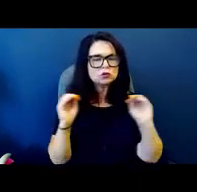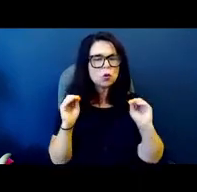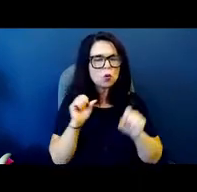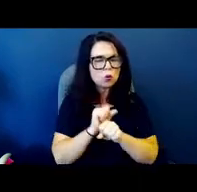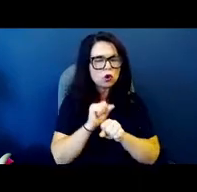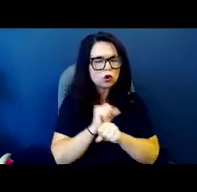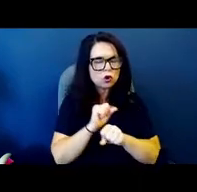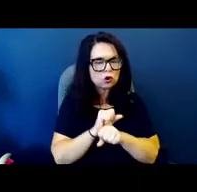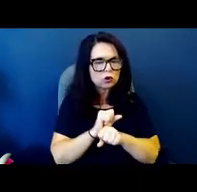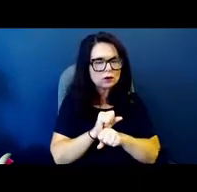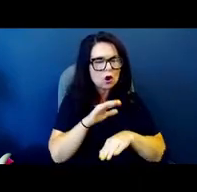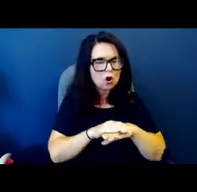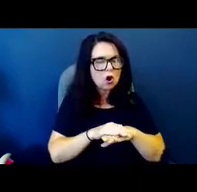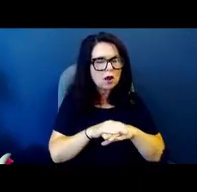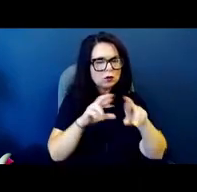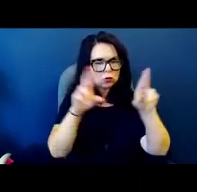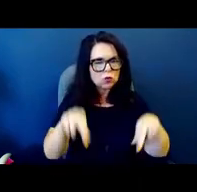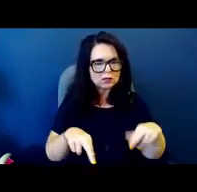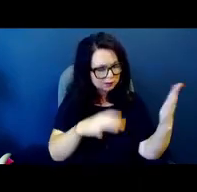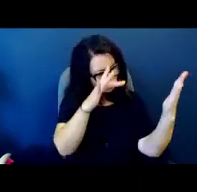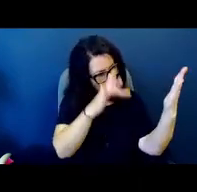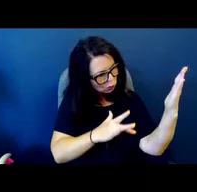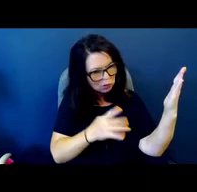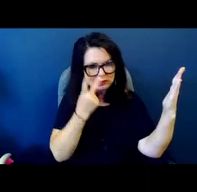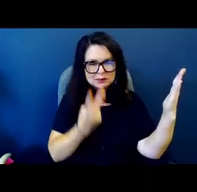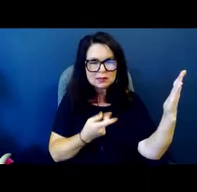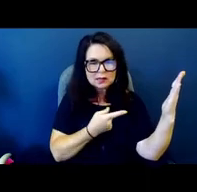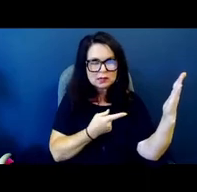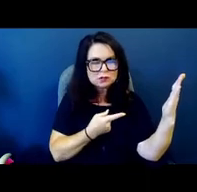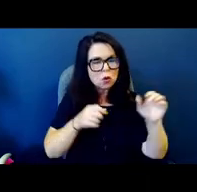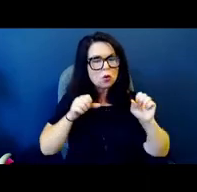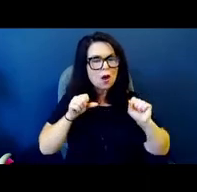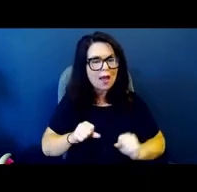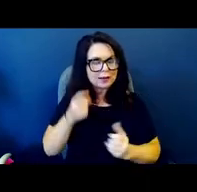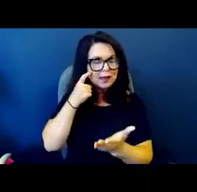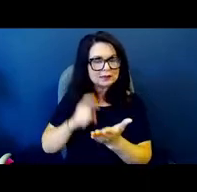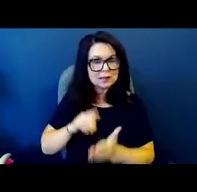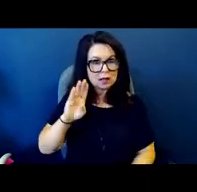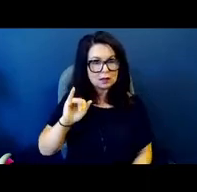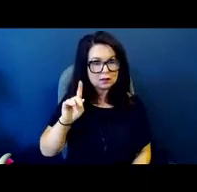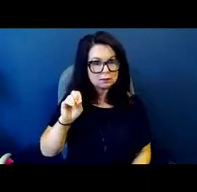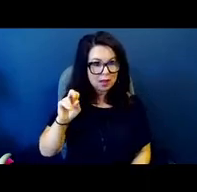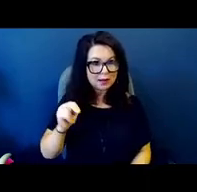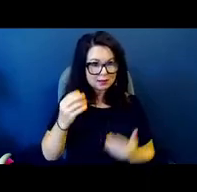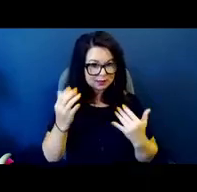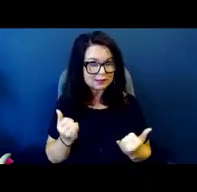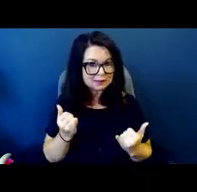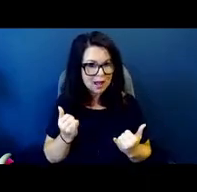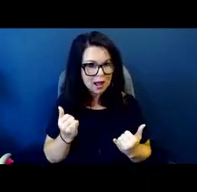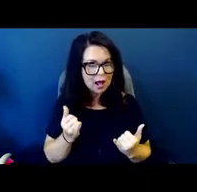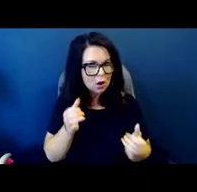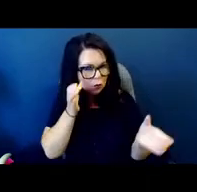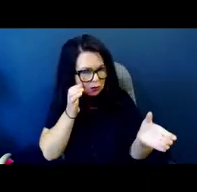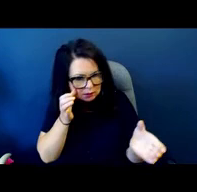Biden is listening to advocates, because he's recognizing that